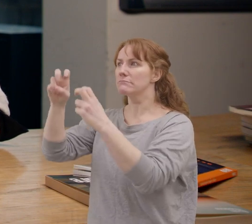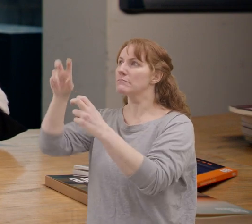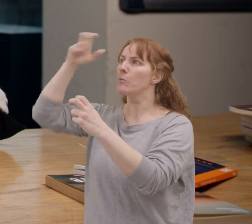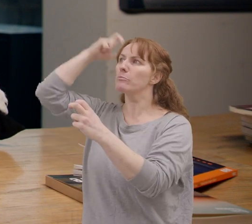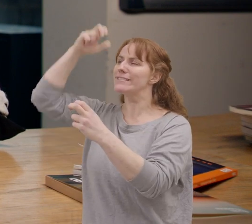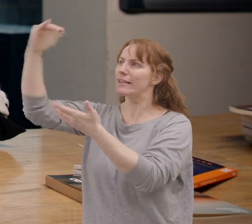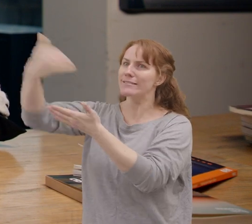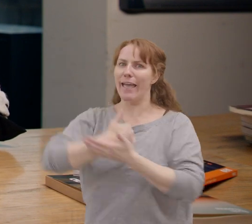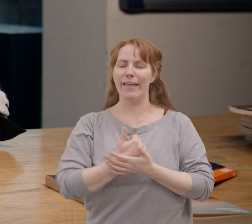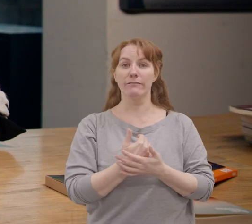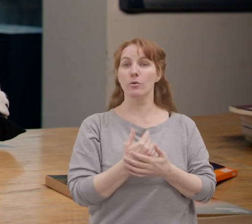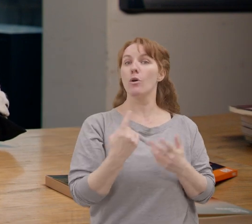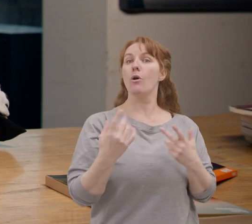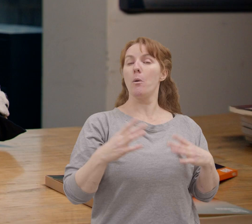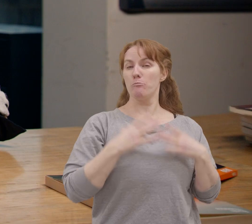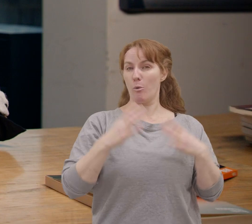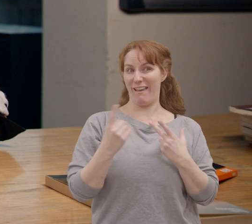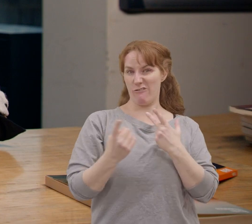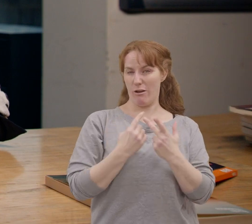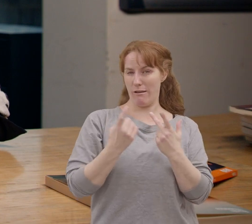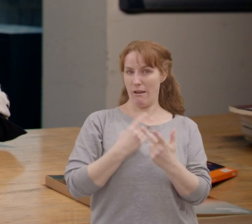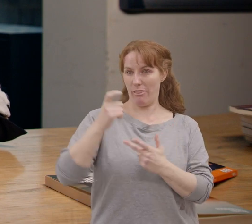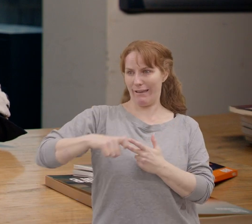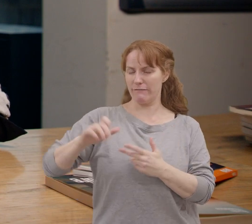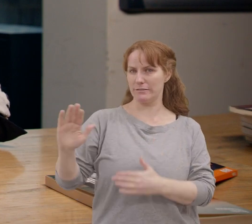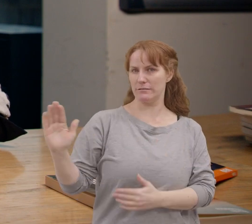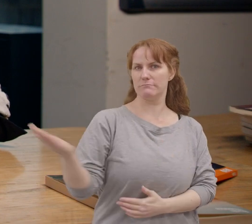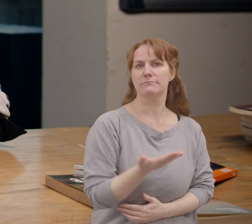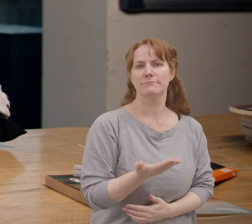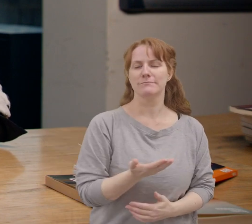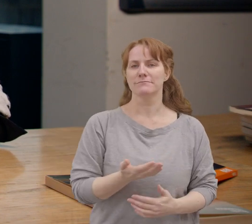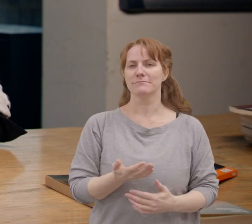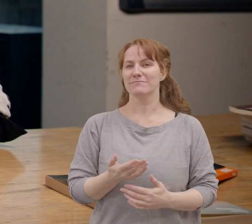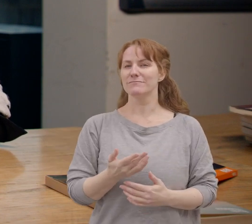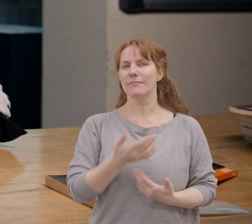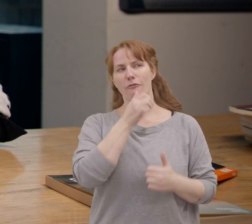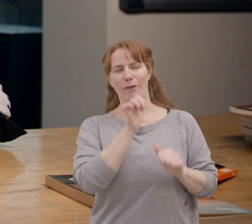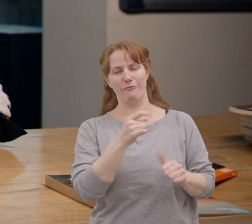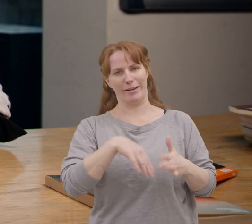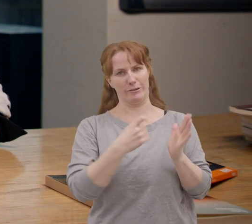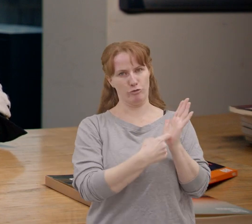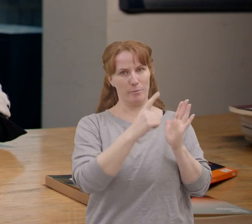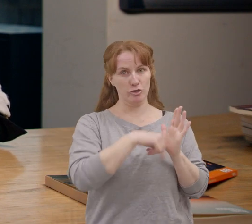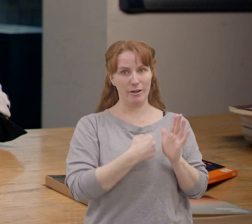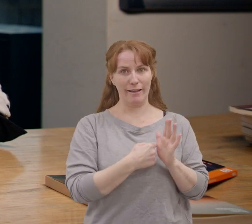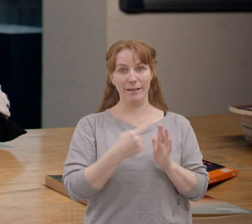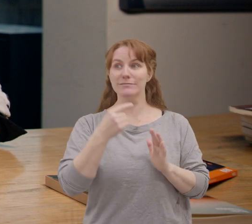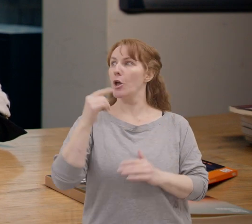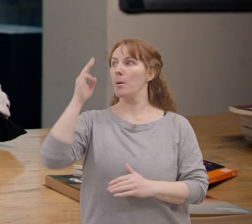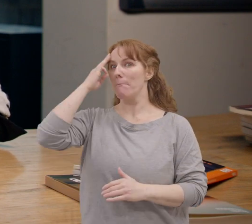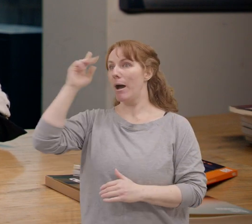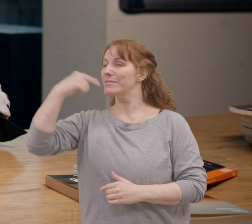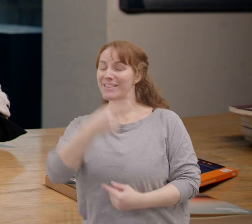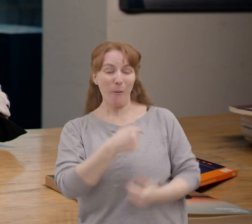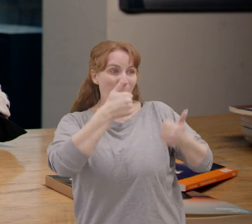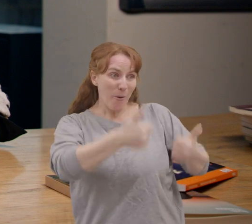the characters for another character to enter. This is one of my favorite things in Romeo and Juliet. Juliet's mum comes in and says, "Hey, great news, you're going to